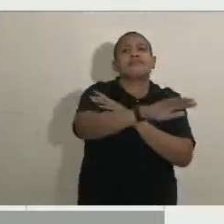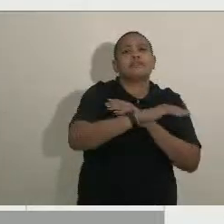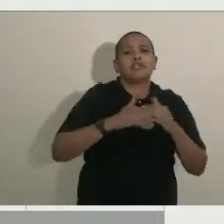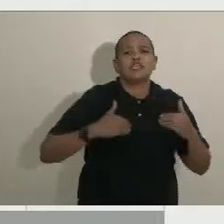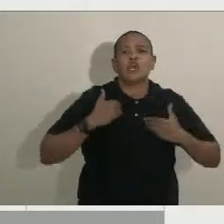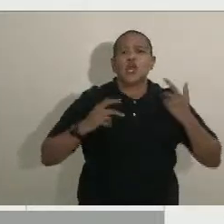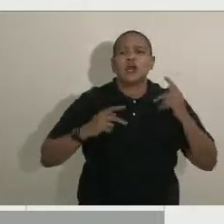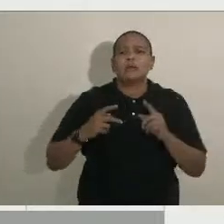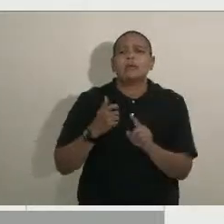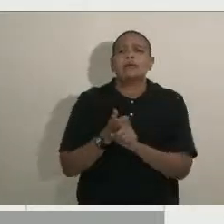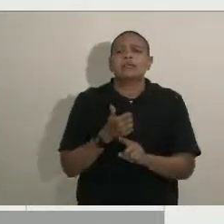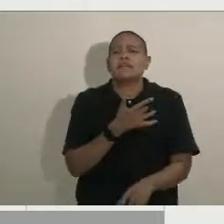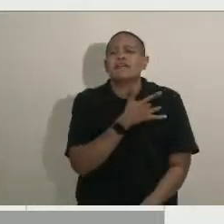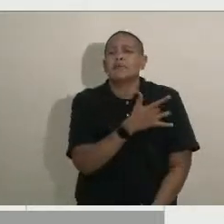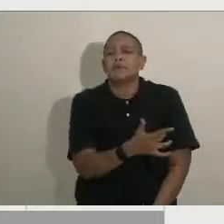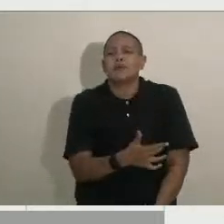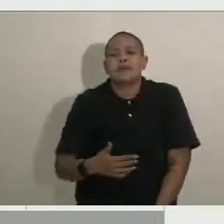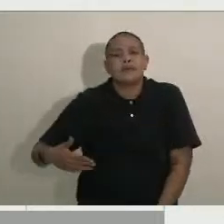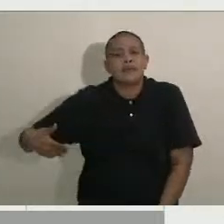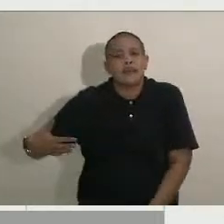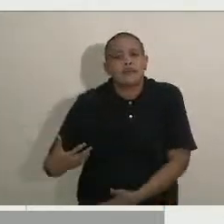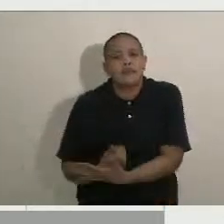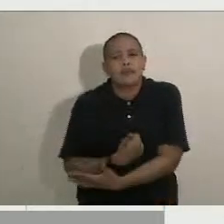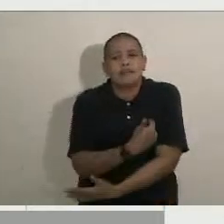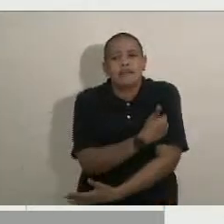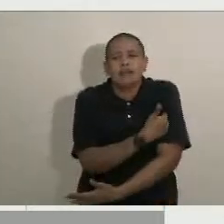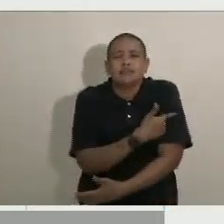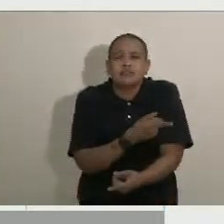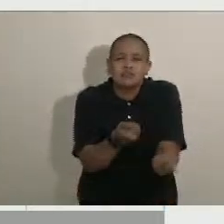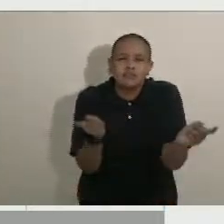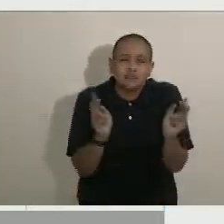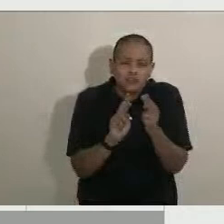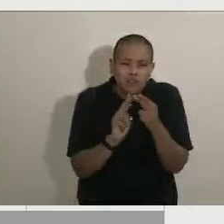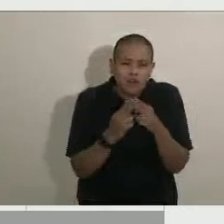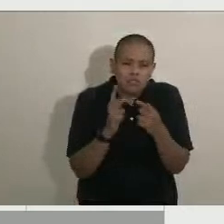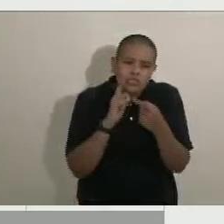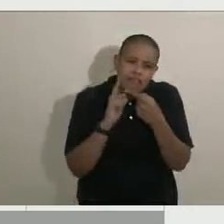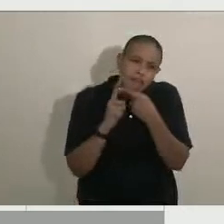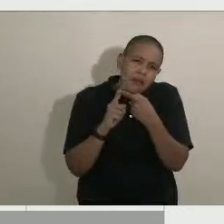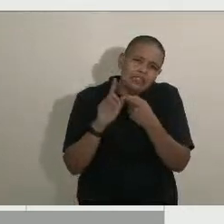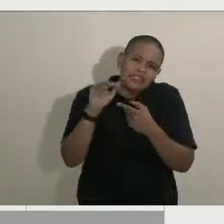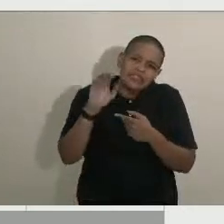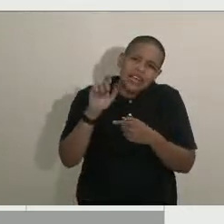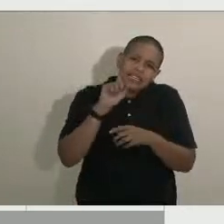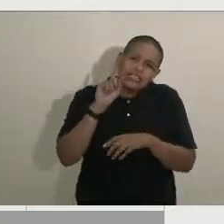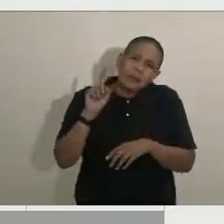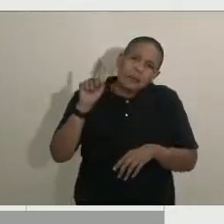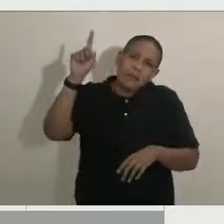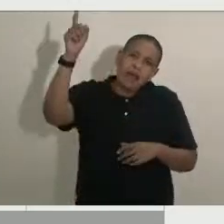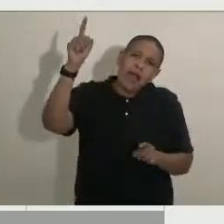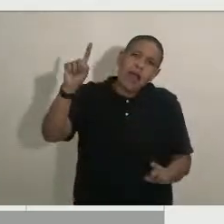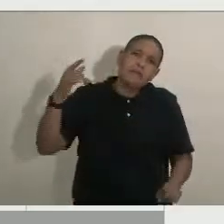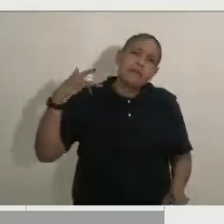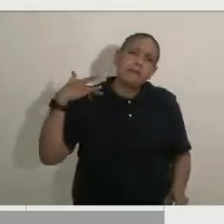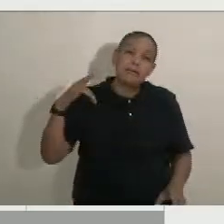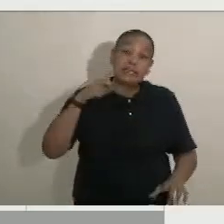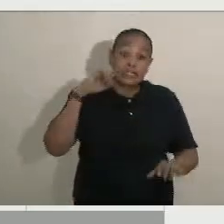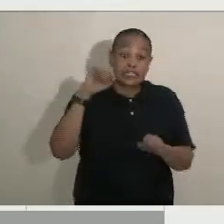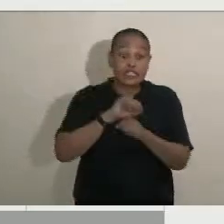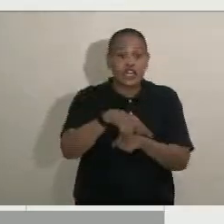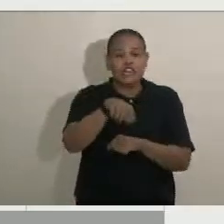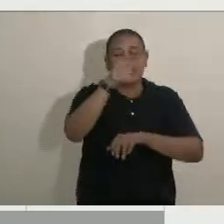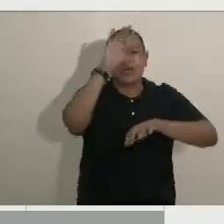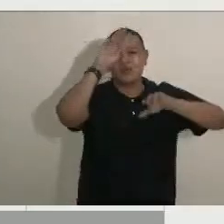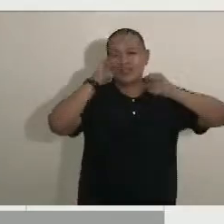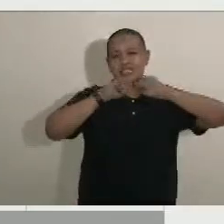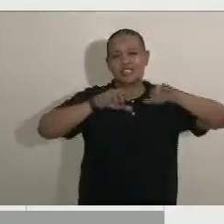that are not vaccinated, that their numbers of positive cases are going up, it is almost a certain that they are going to spread